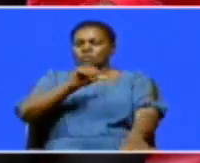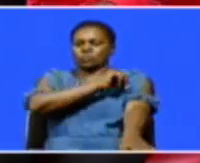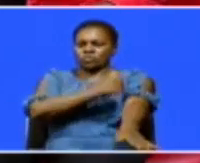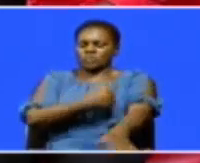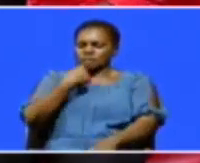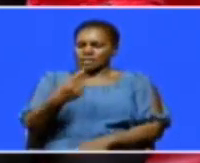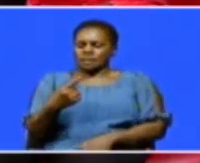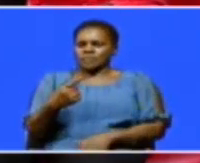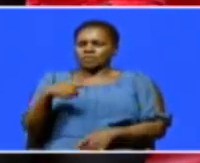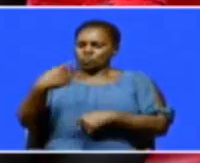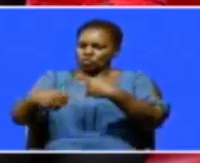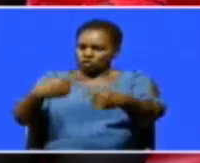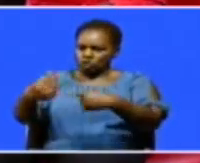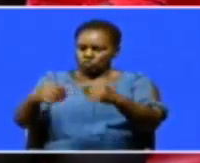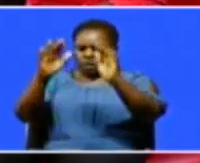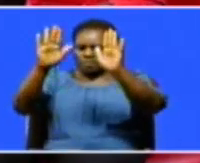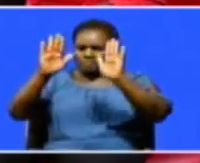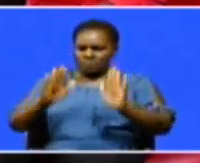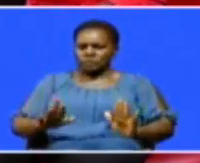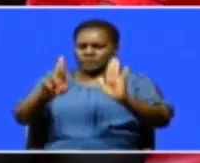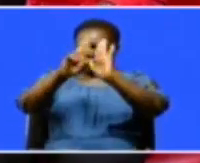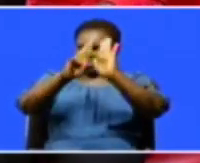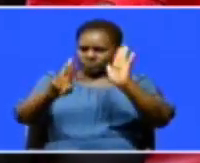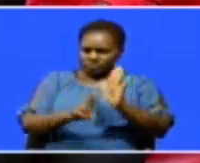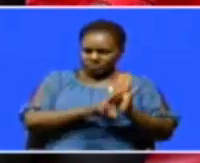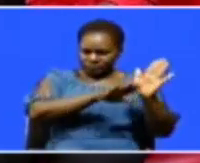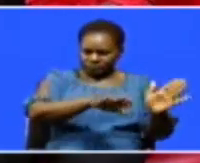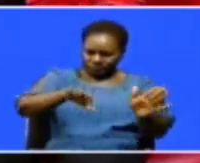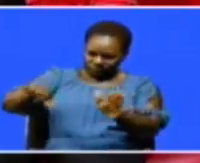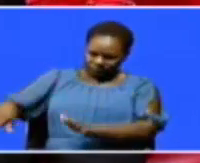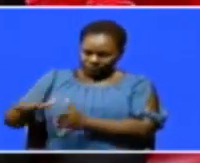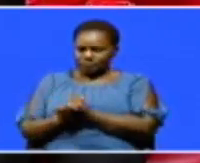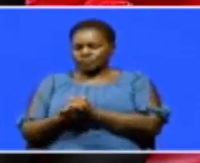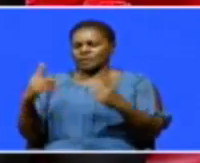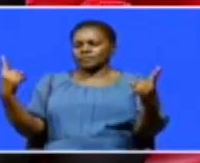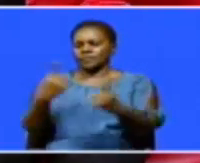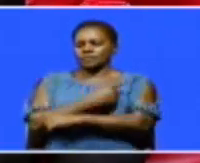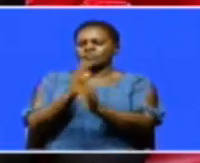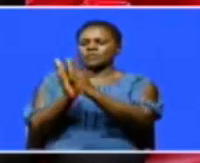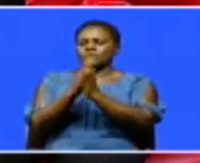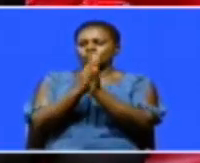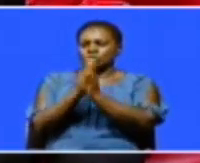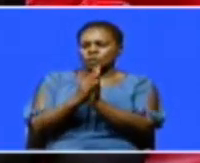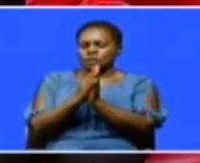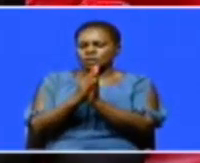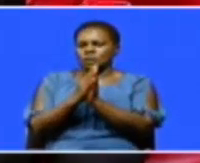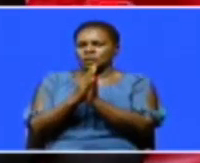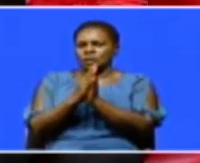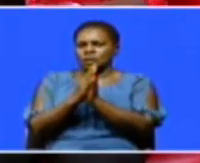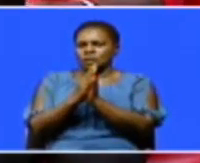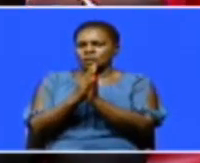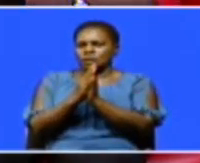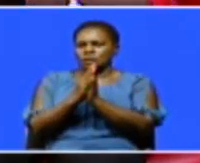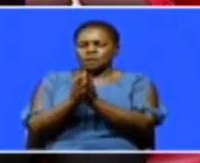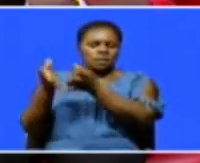activities as you maintain the necessary requirements. All right, now let's move on to a different story right now. Well, this comes